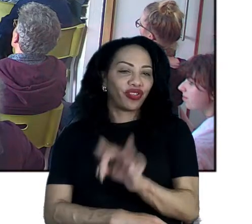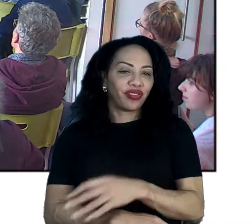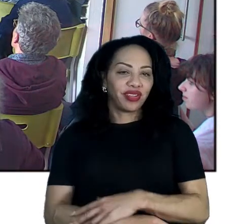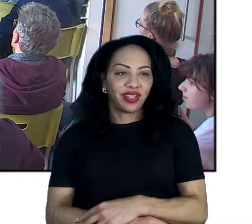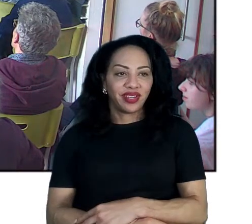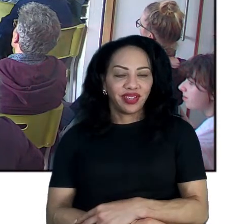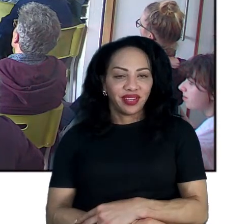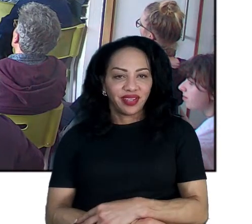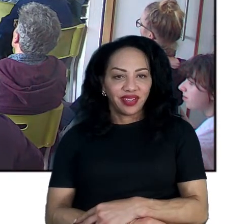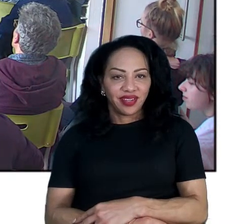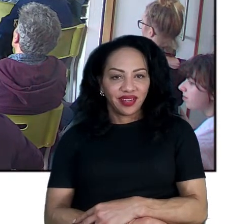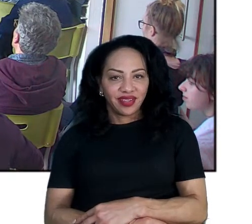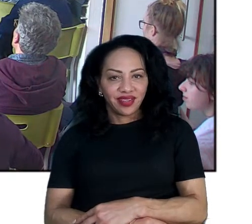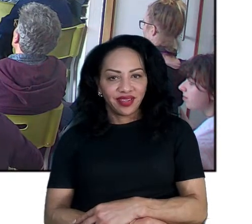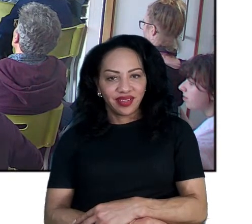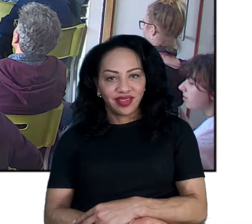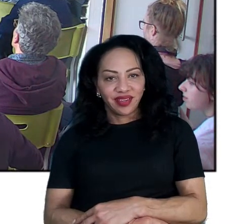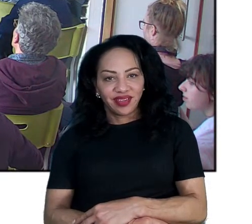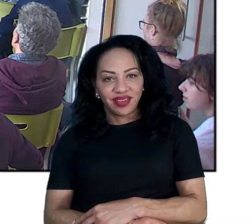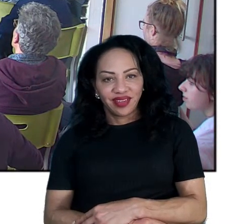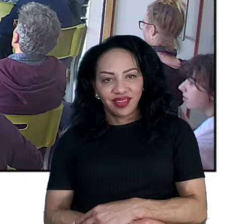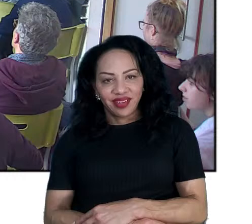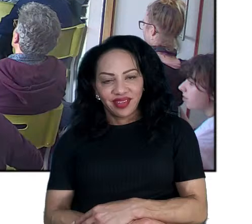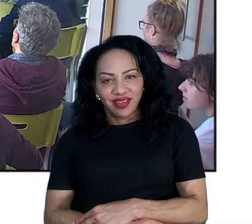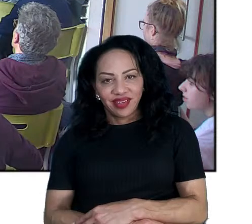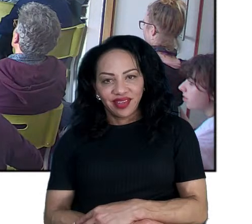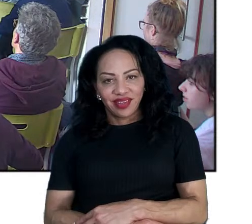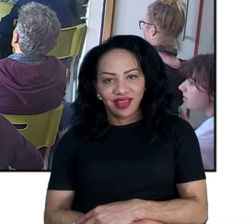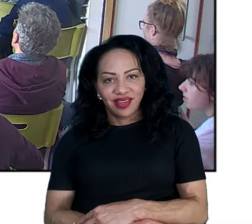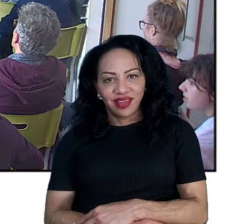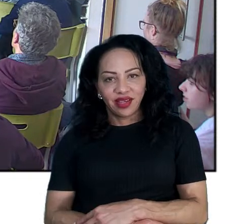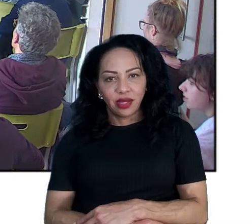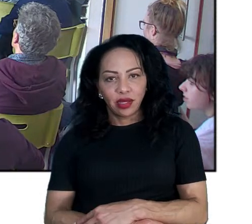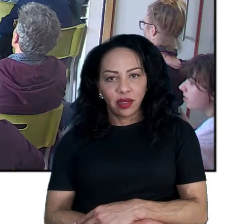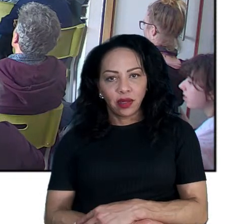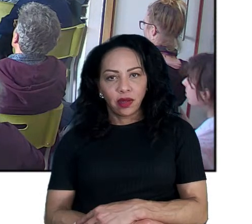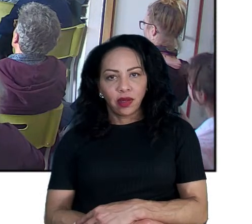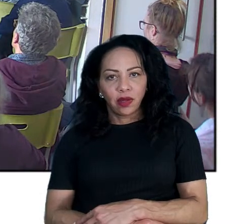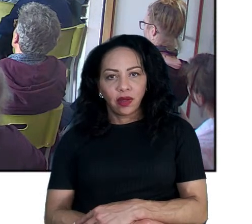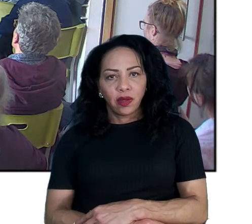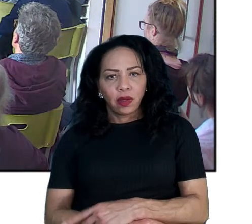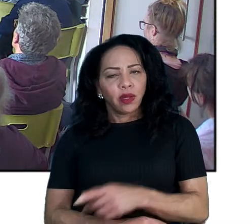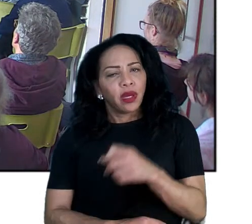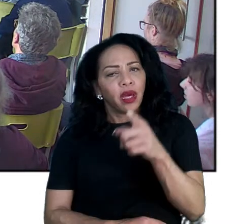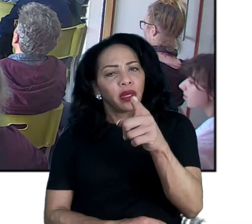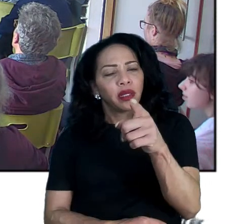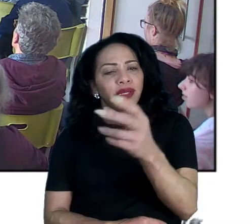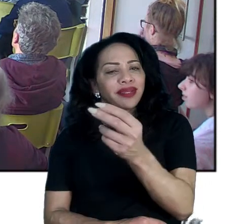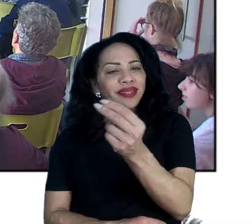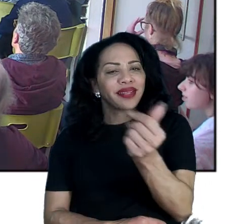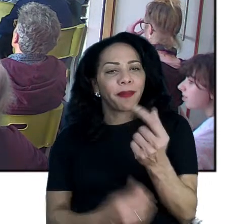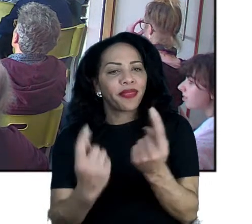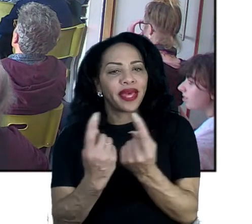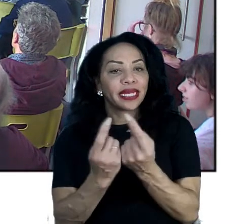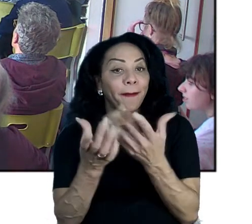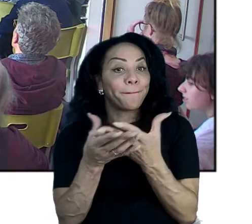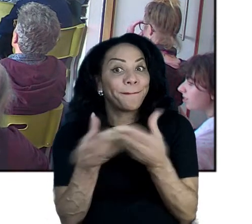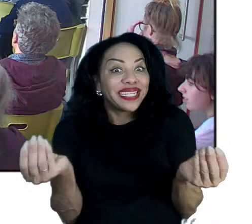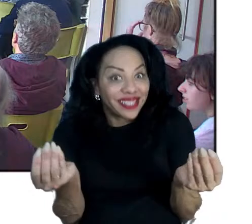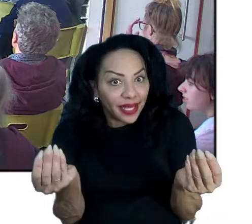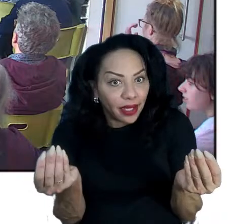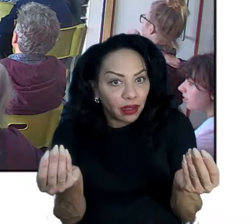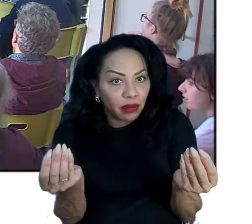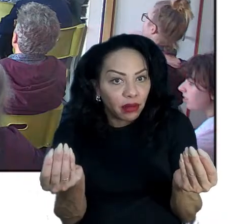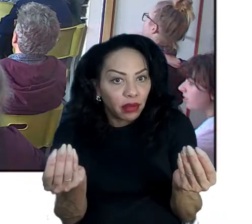what sorts of things didn't get into the archive? Because the archive tends to reflect